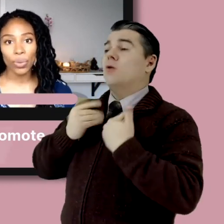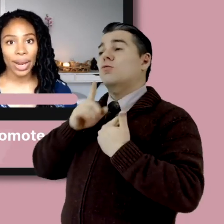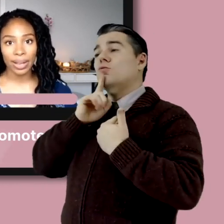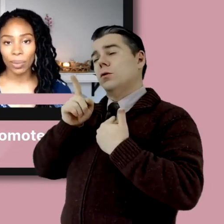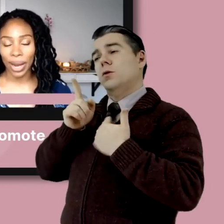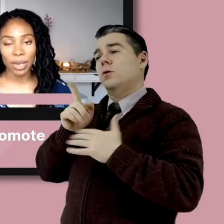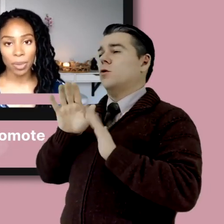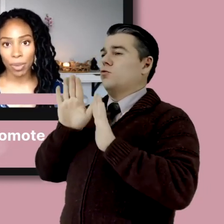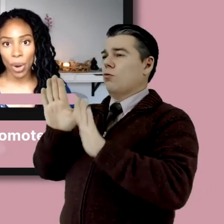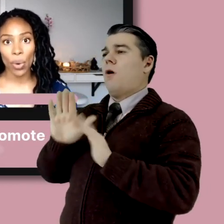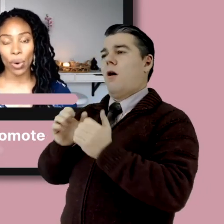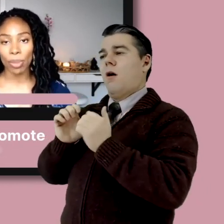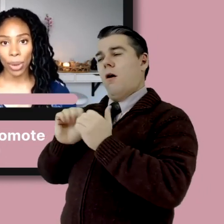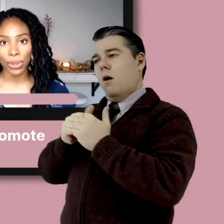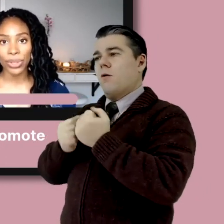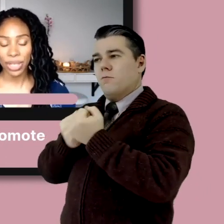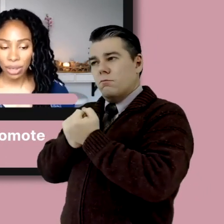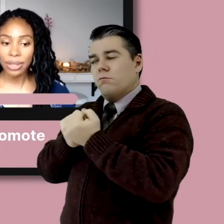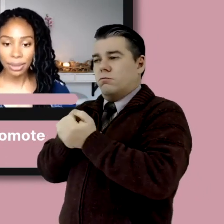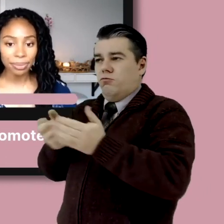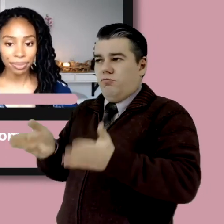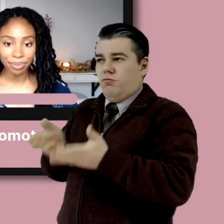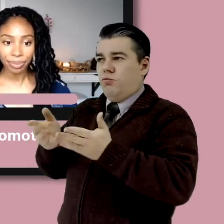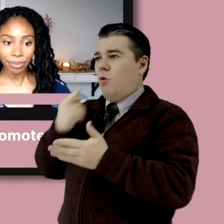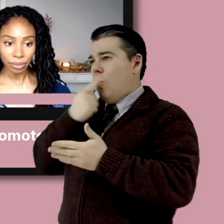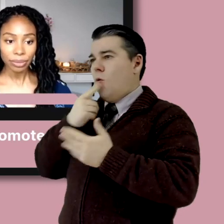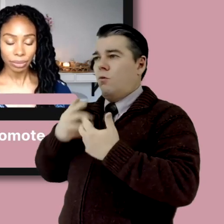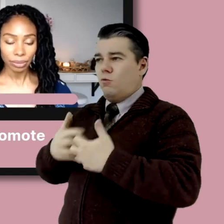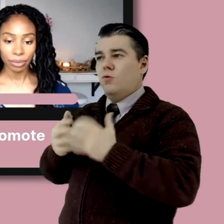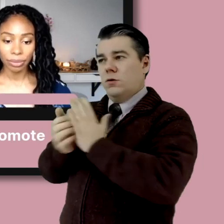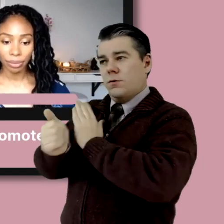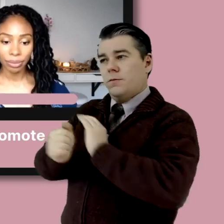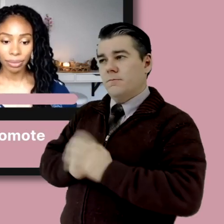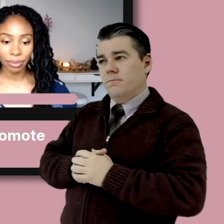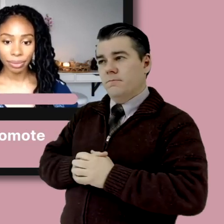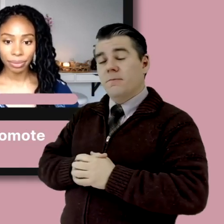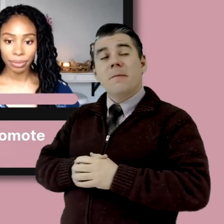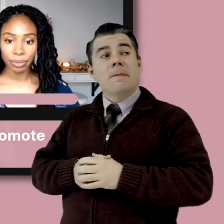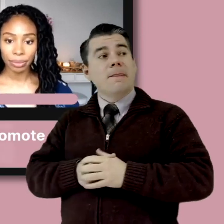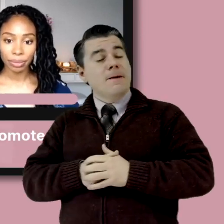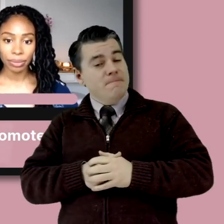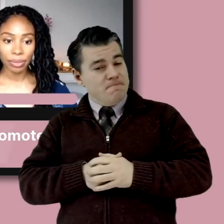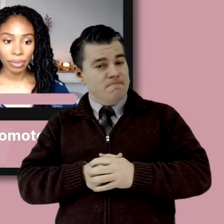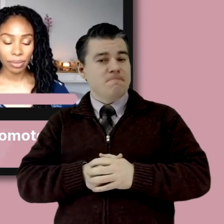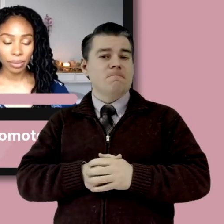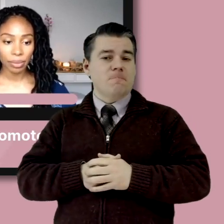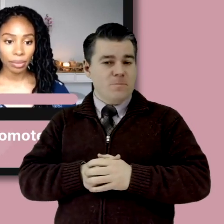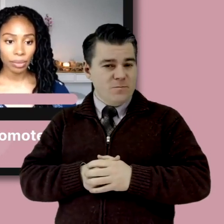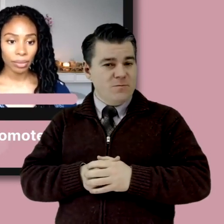a great way to promote oral motor skills. Mm-hmm. And then